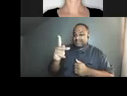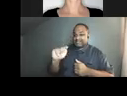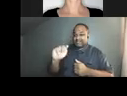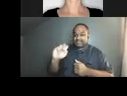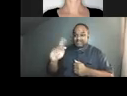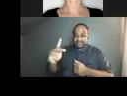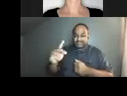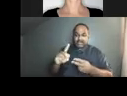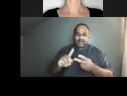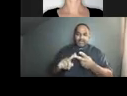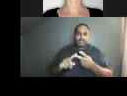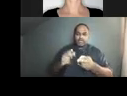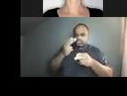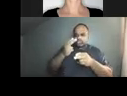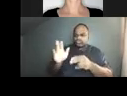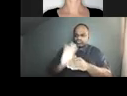videos.